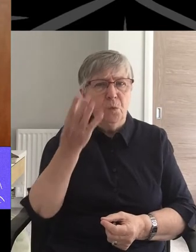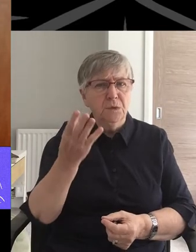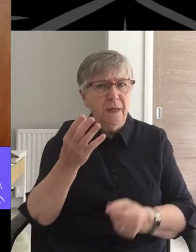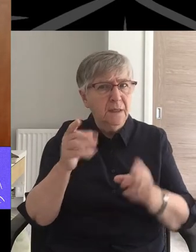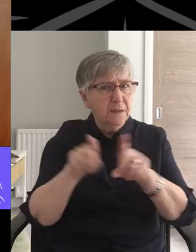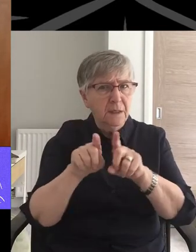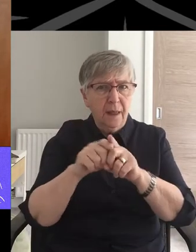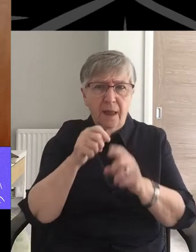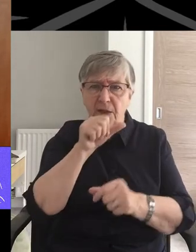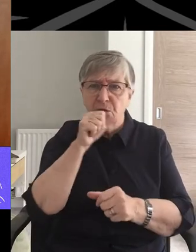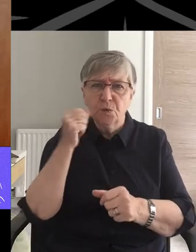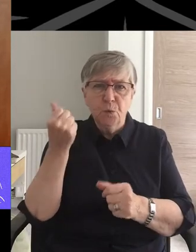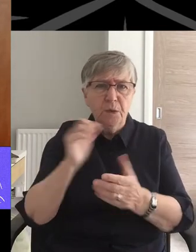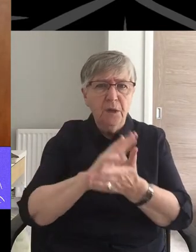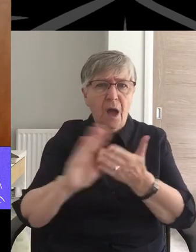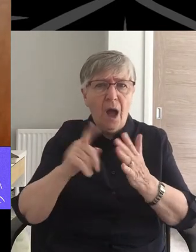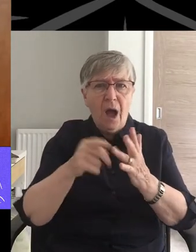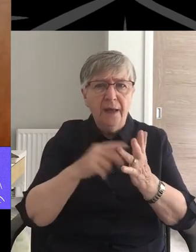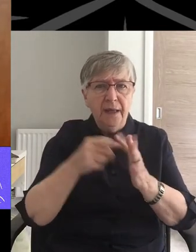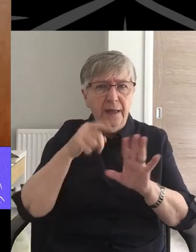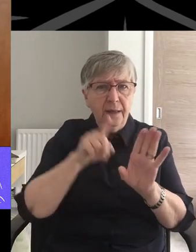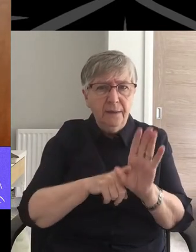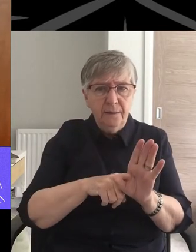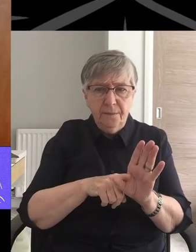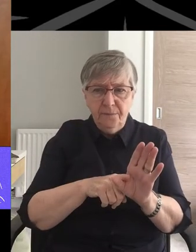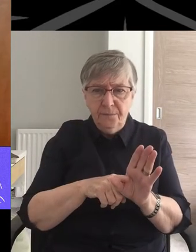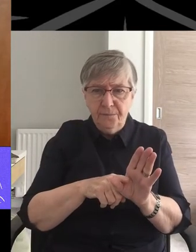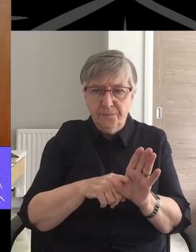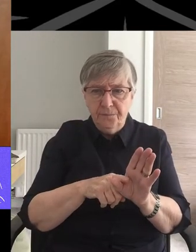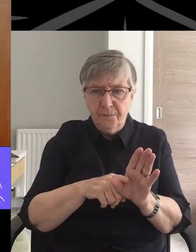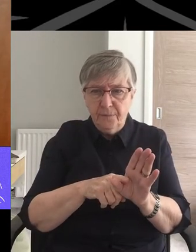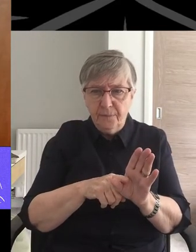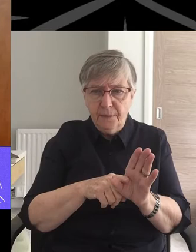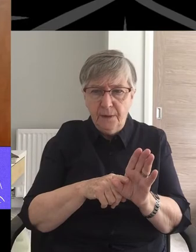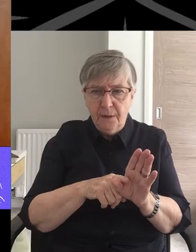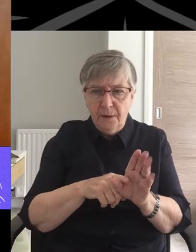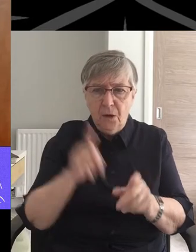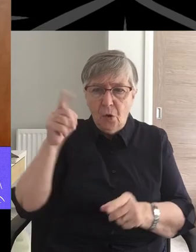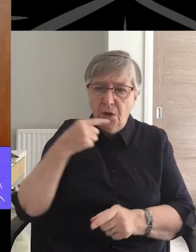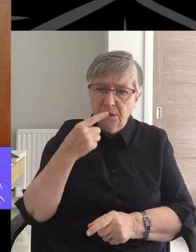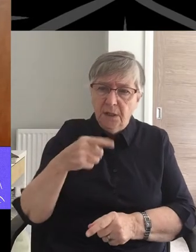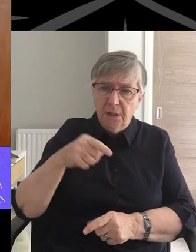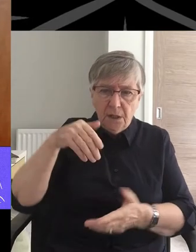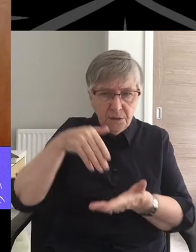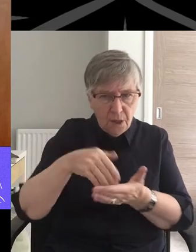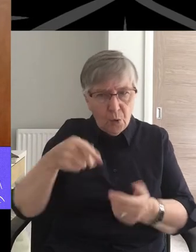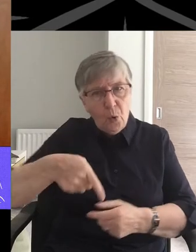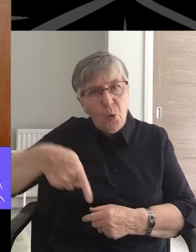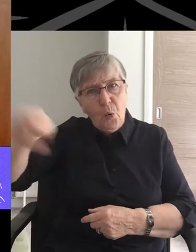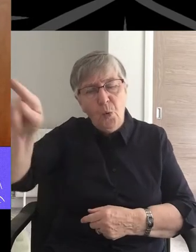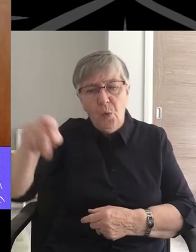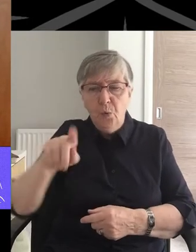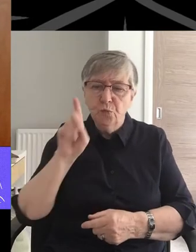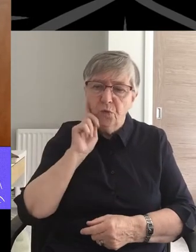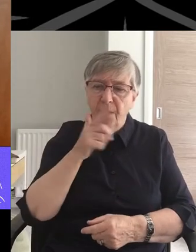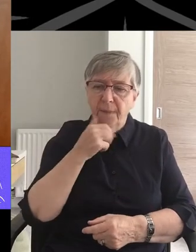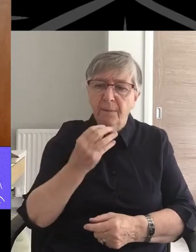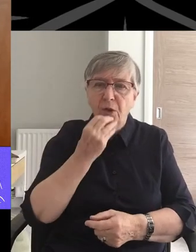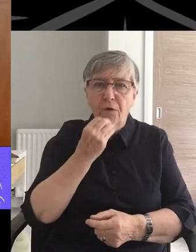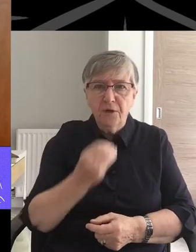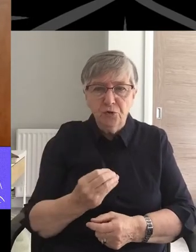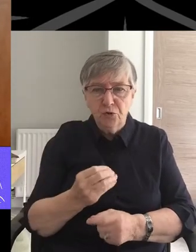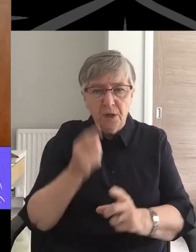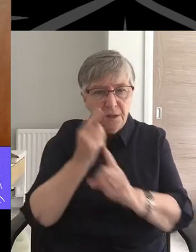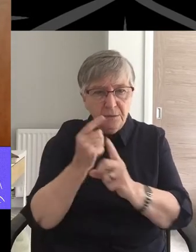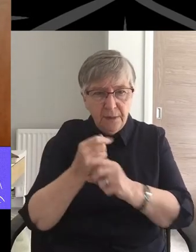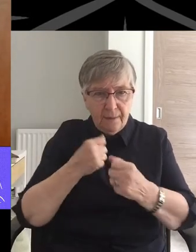as sweet as honey in my mouth. He then said to me, Son of man, go now to the people of Israel and speak